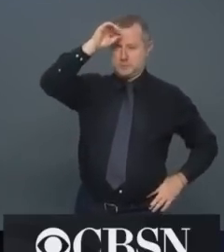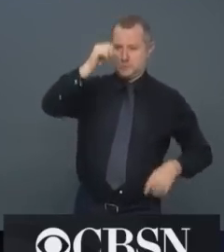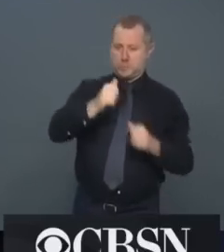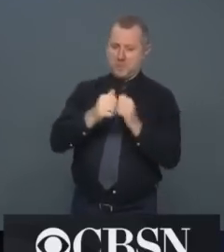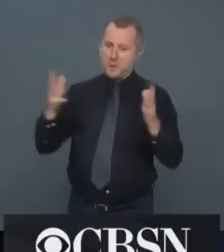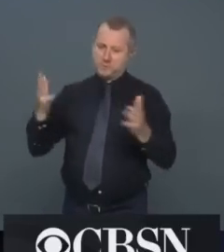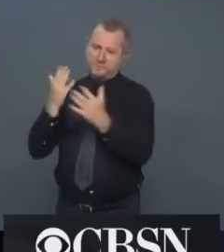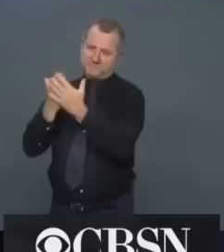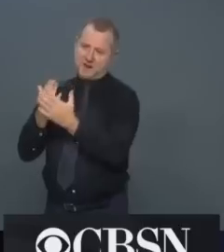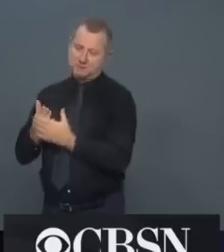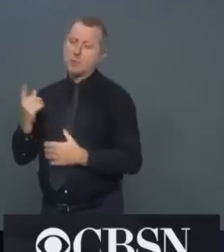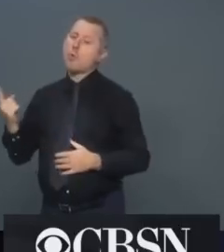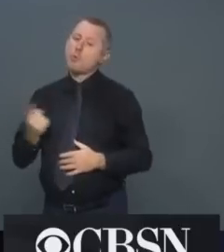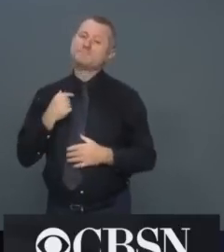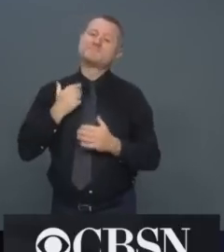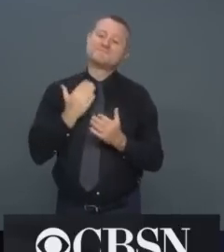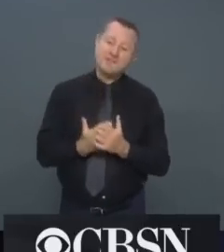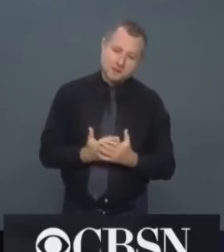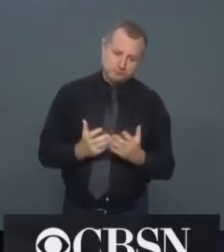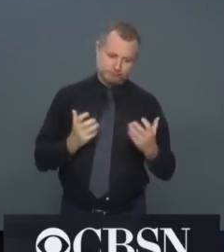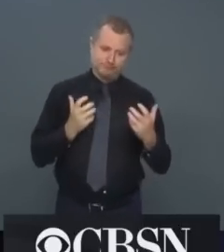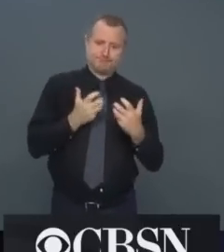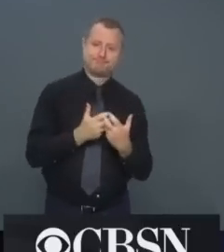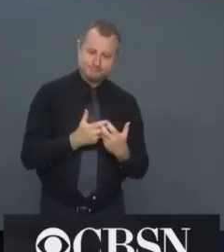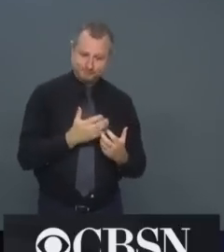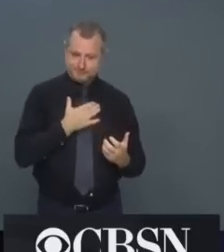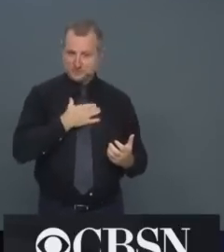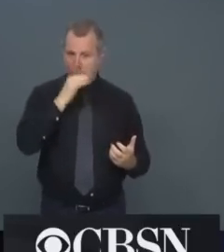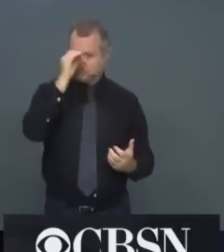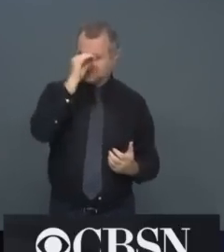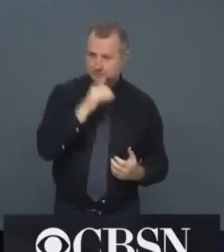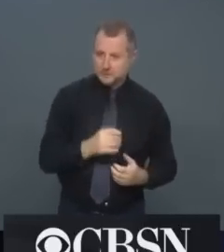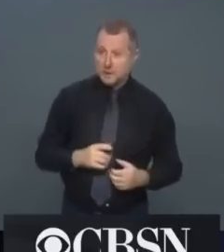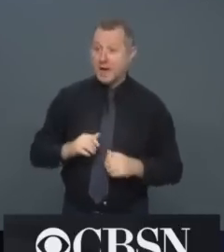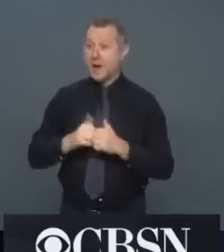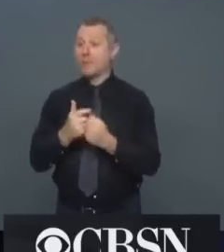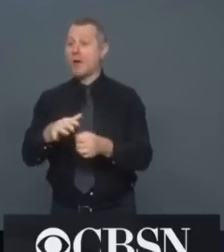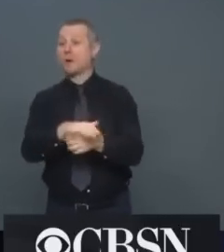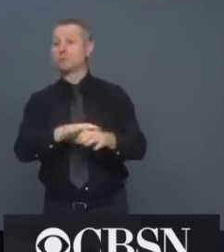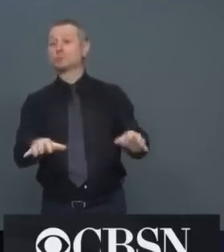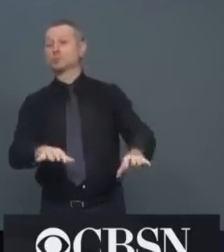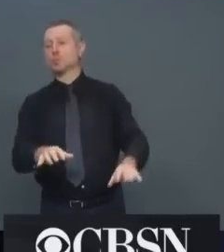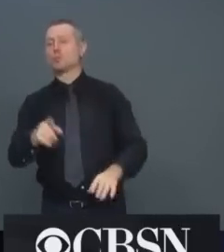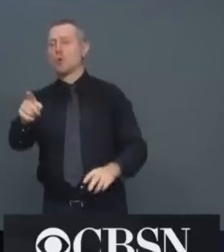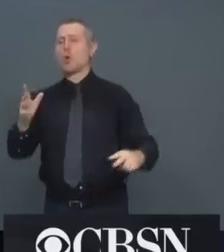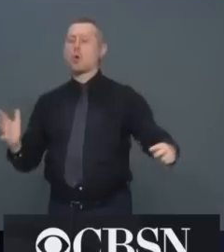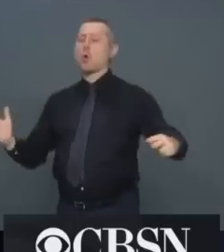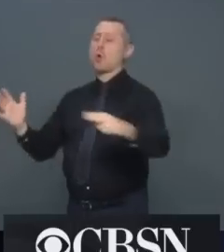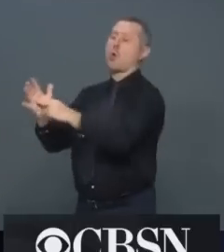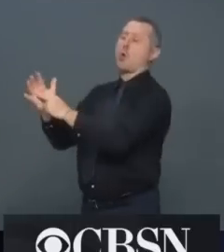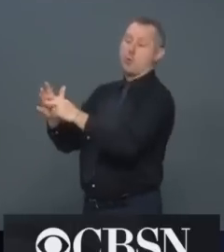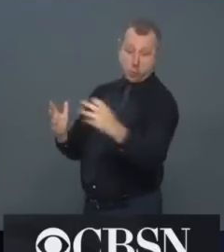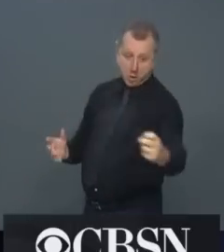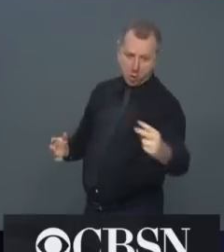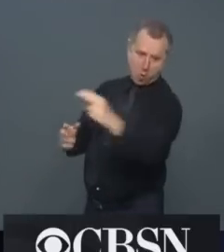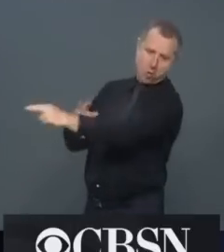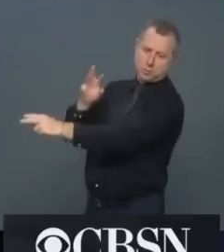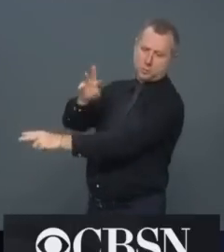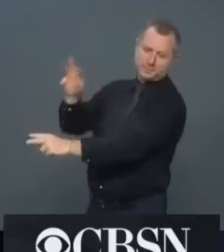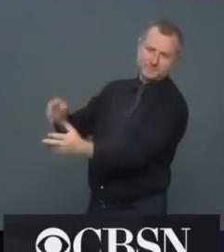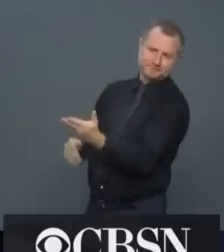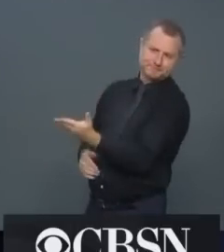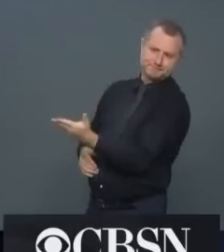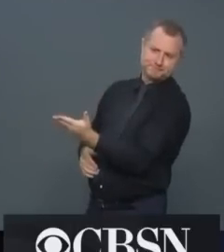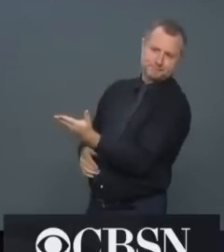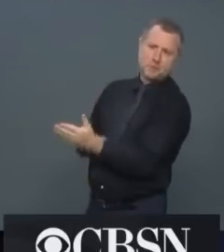right? So how are they doing? Here's their number. Here's their infection rate. Here's